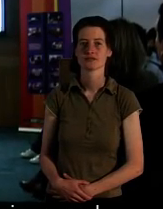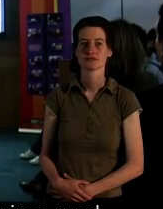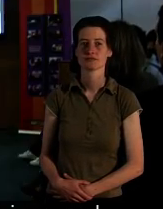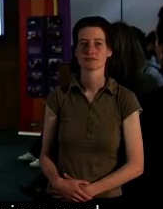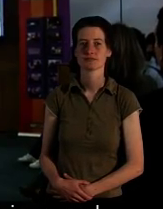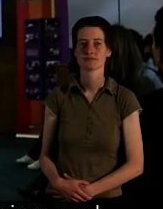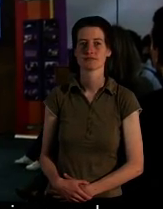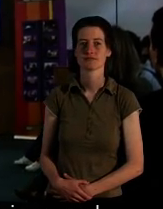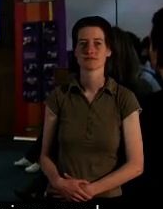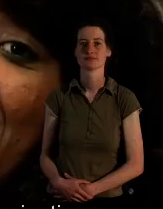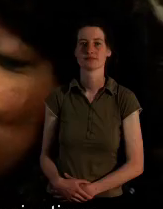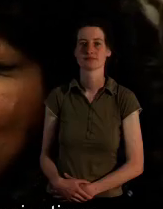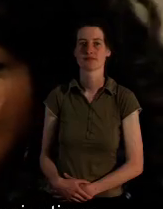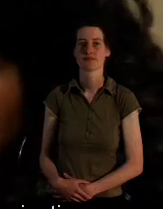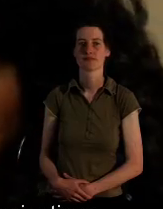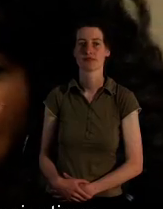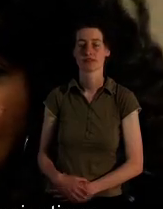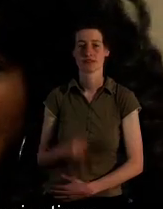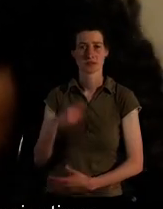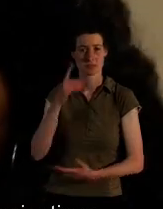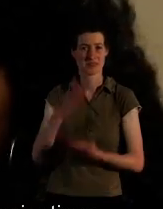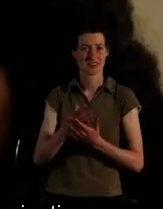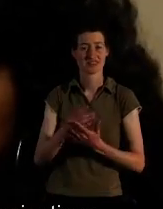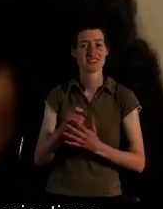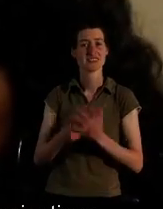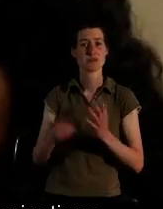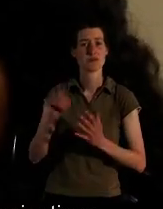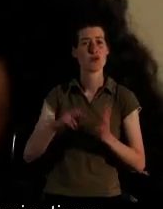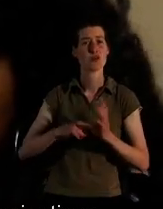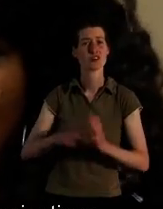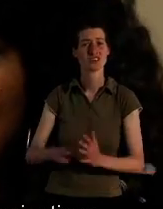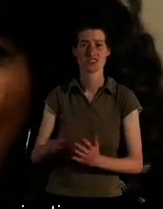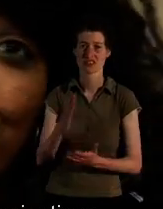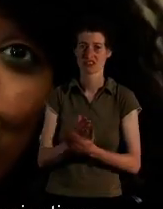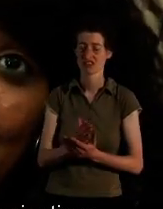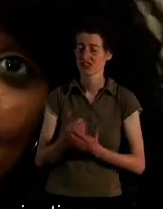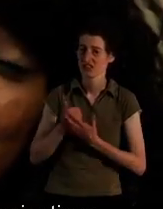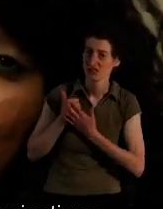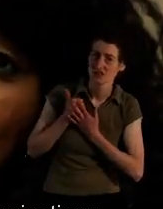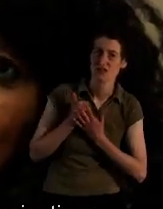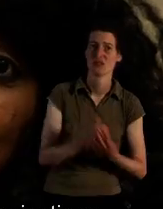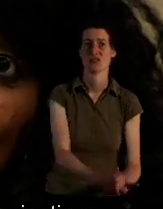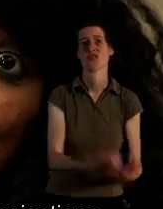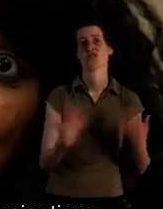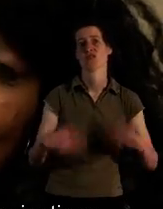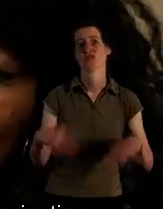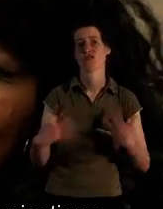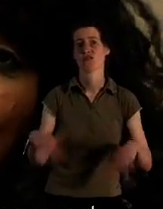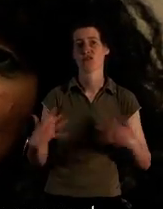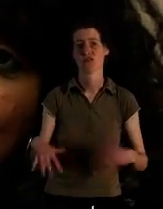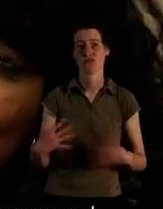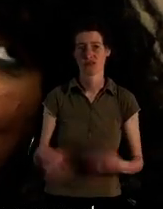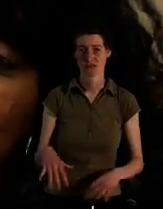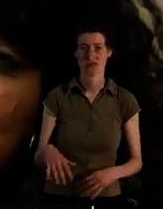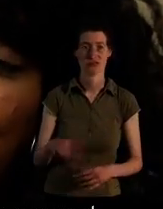challenges still there. I do believe that disabled people organizations are a lifeline for many disabled people,